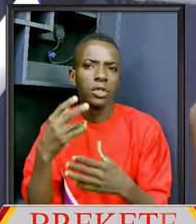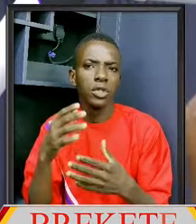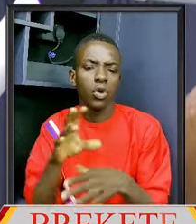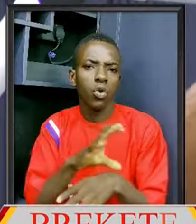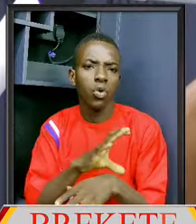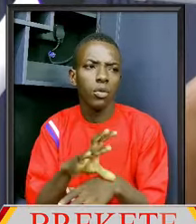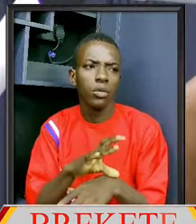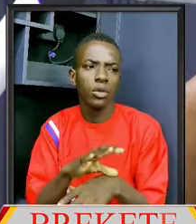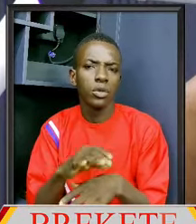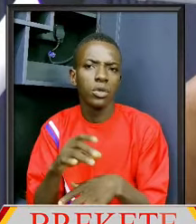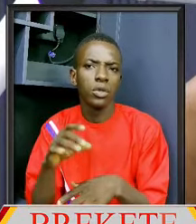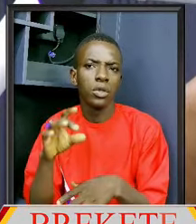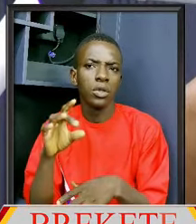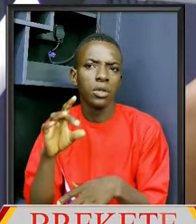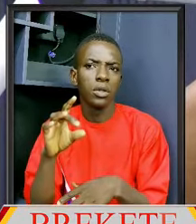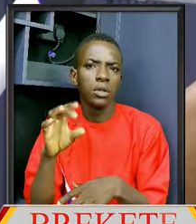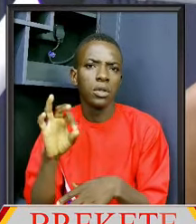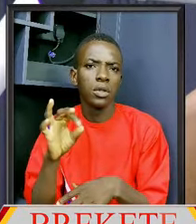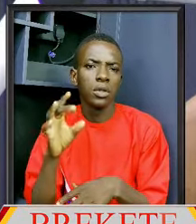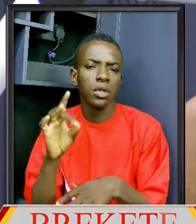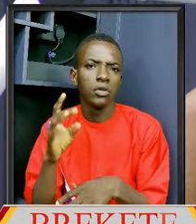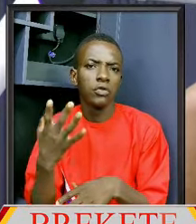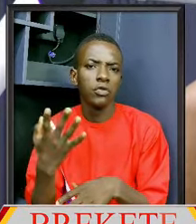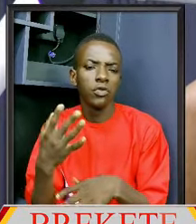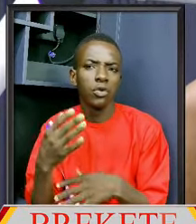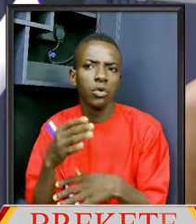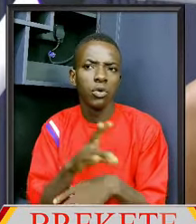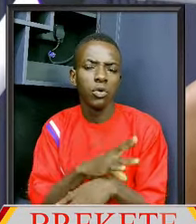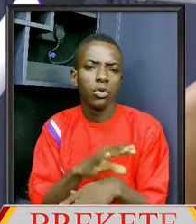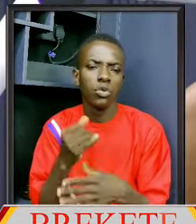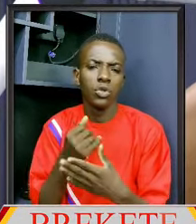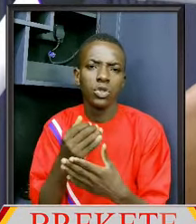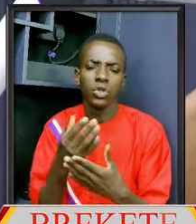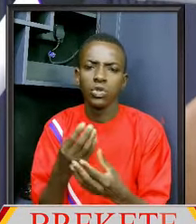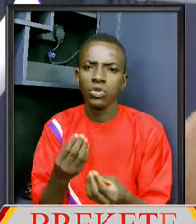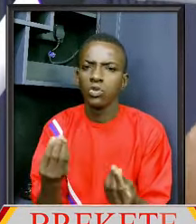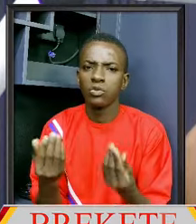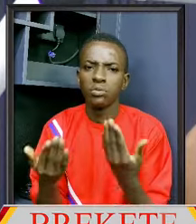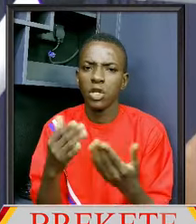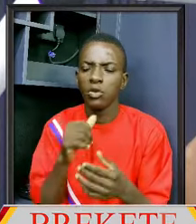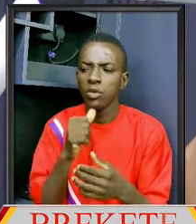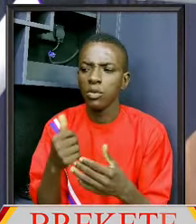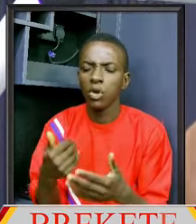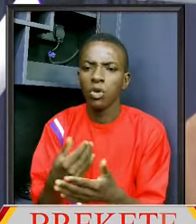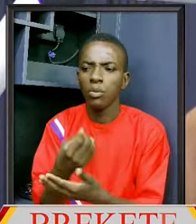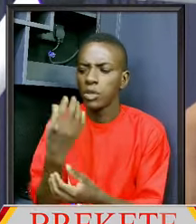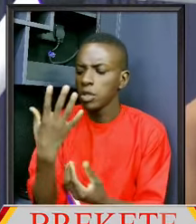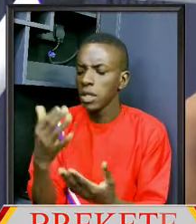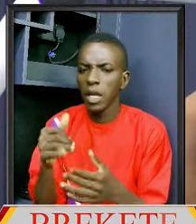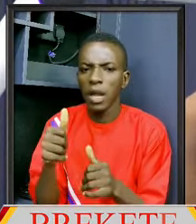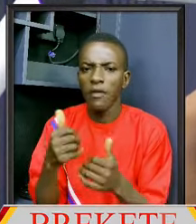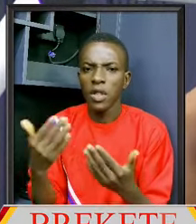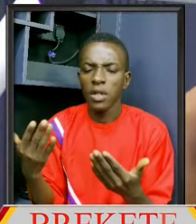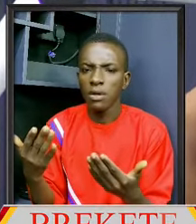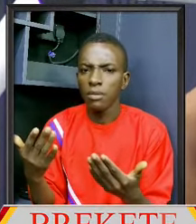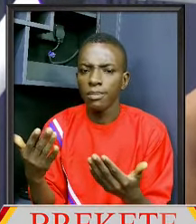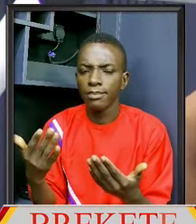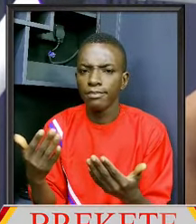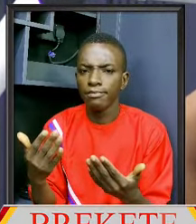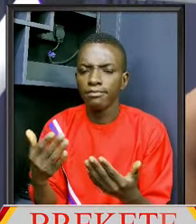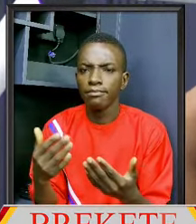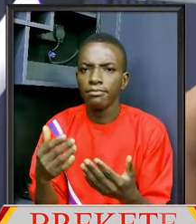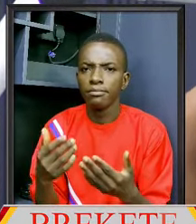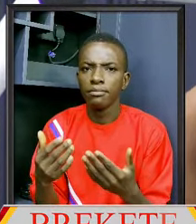they use is 1984 computer, which the software might not be updated and everything.